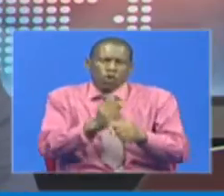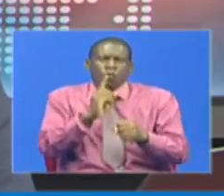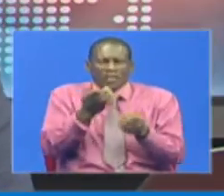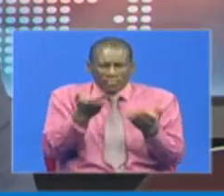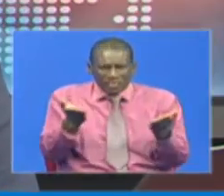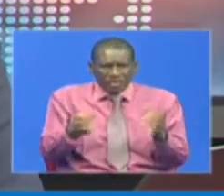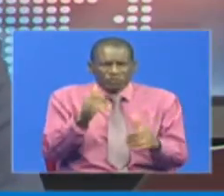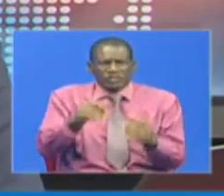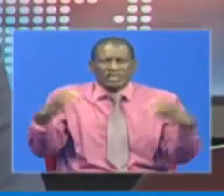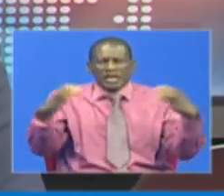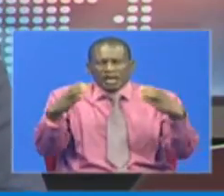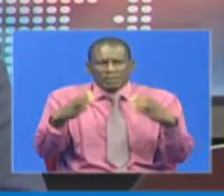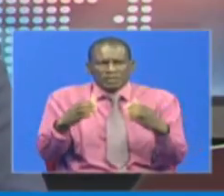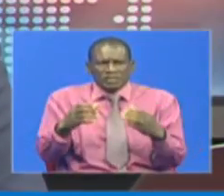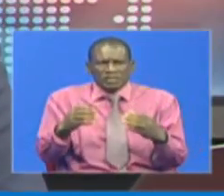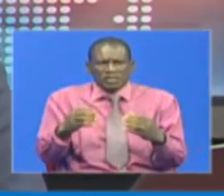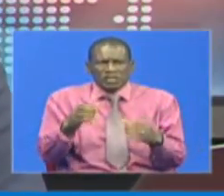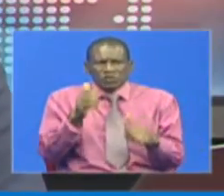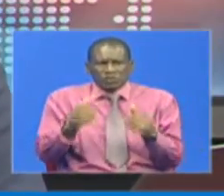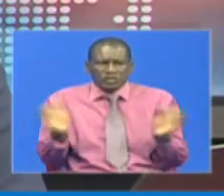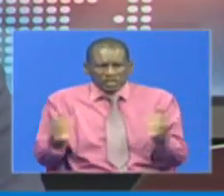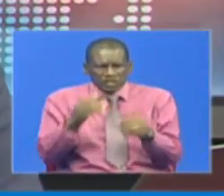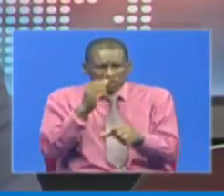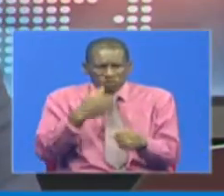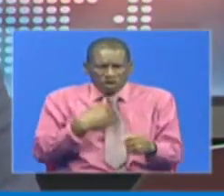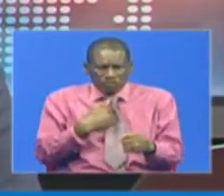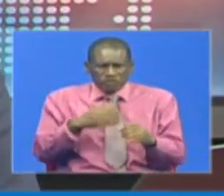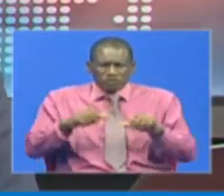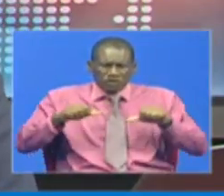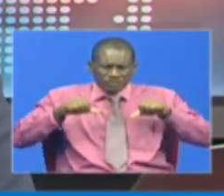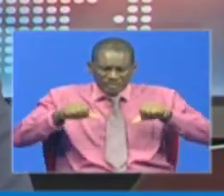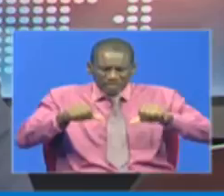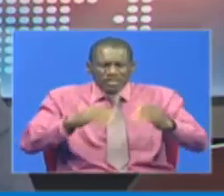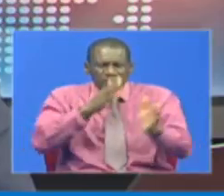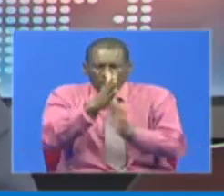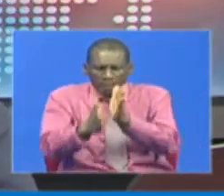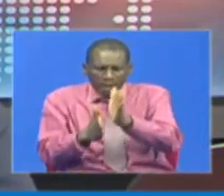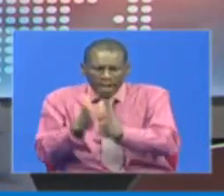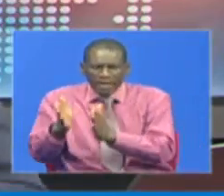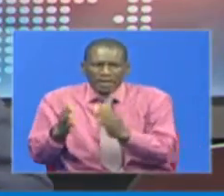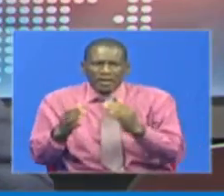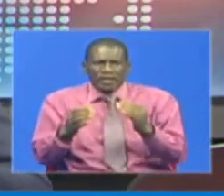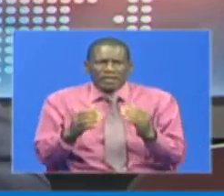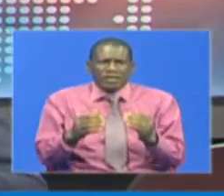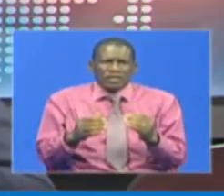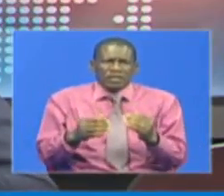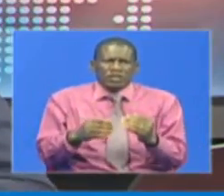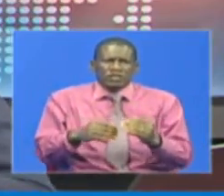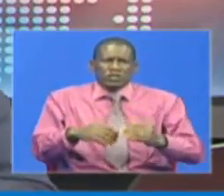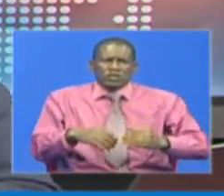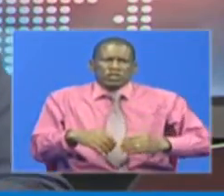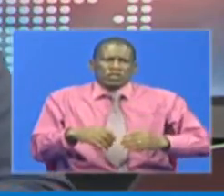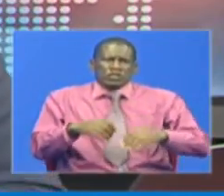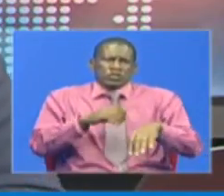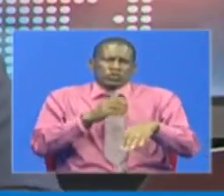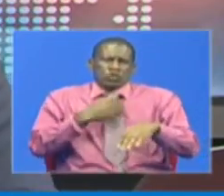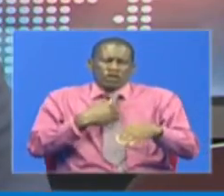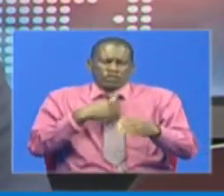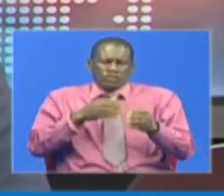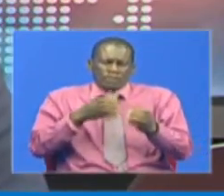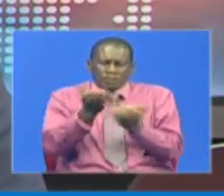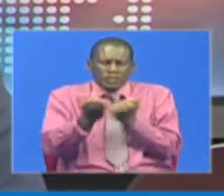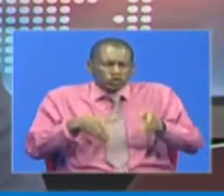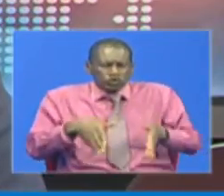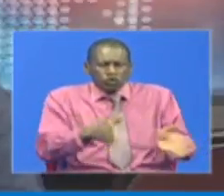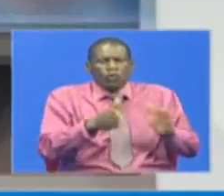the companies, the firms have been encouraged to do is to have sustainability plans and, you know, just business continuity plans, I beg your pardon. I